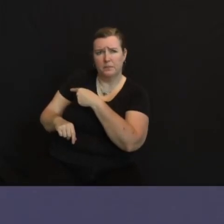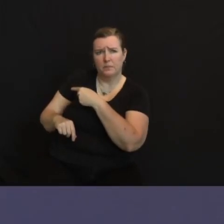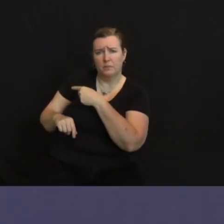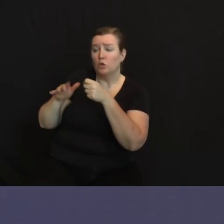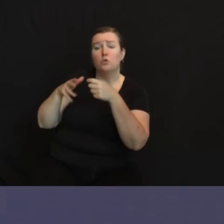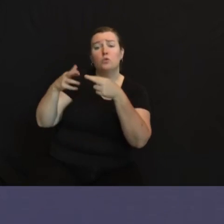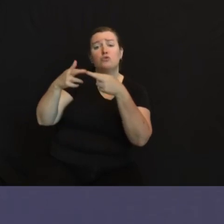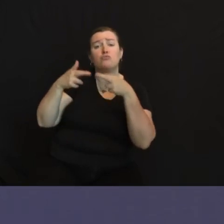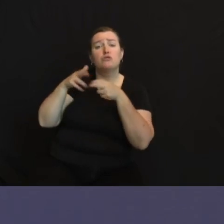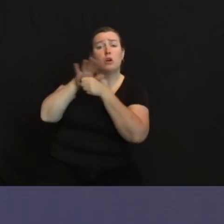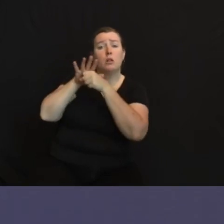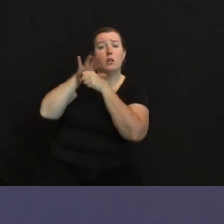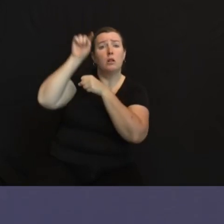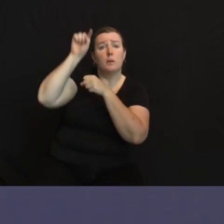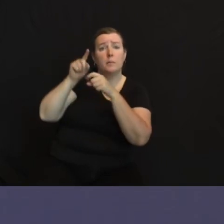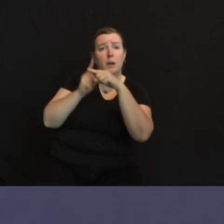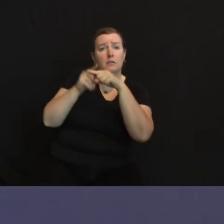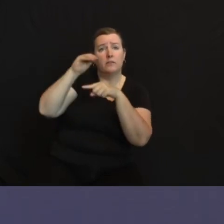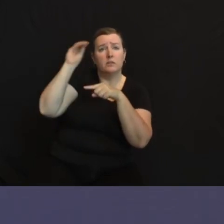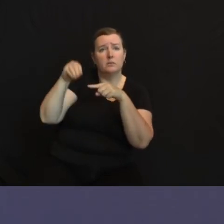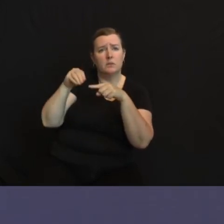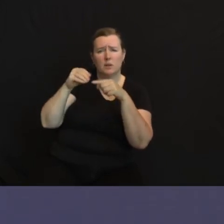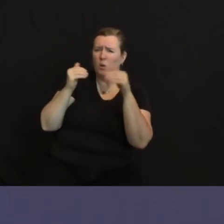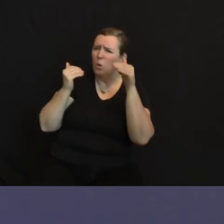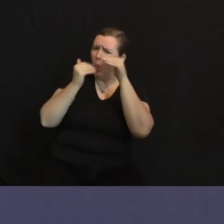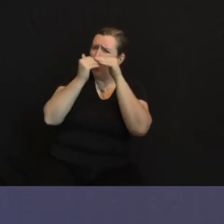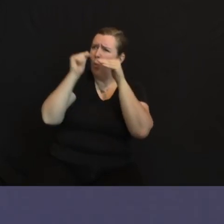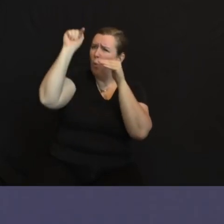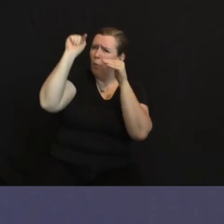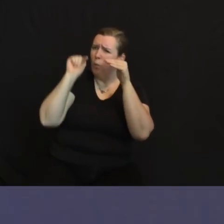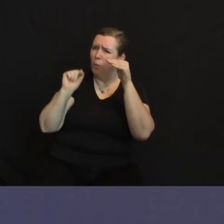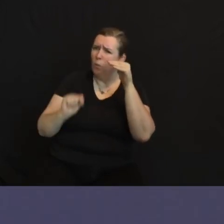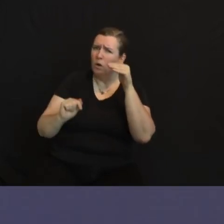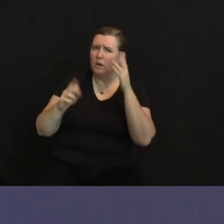are pretty close to each other. Yeah. And when you listen to the numbers by